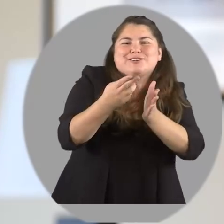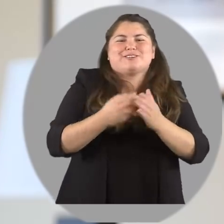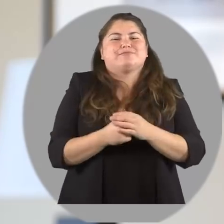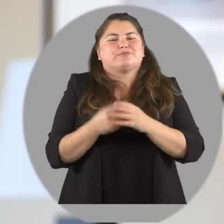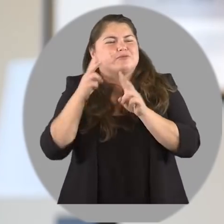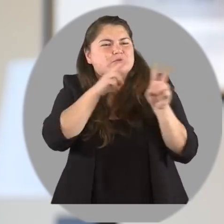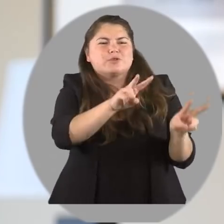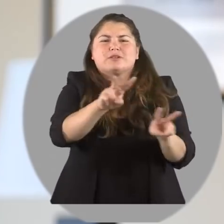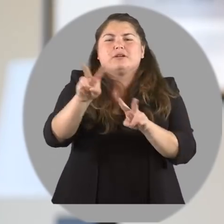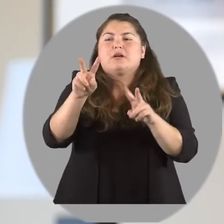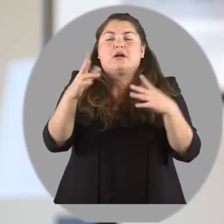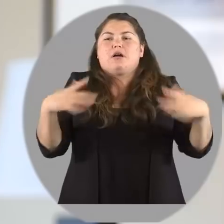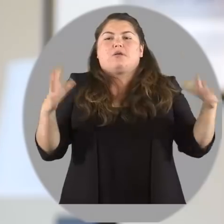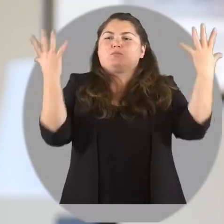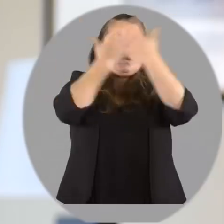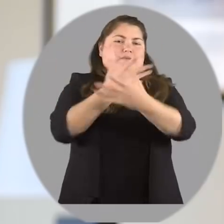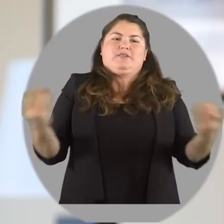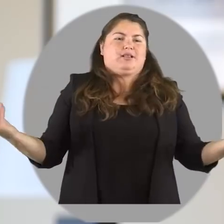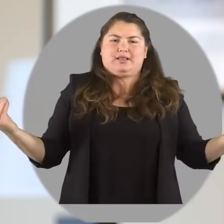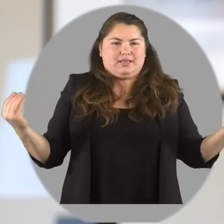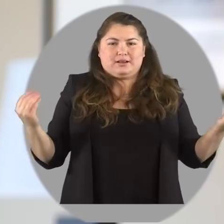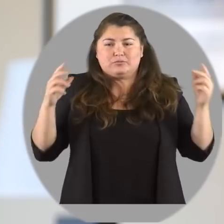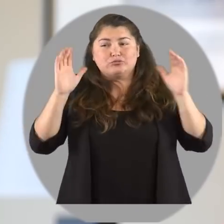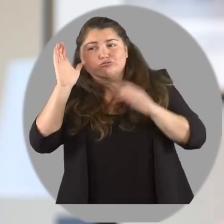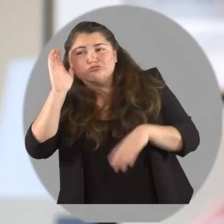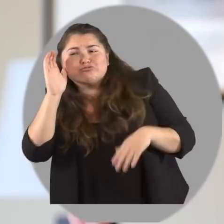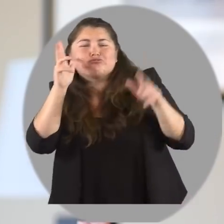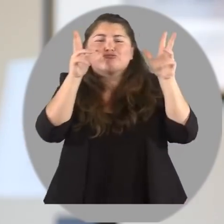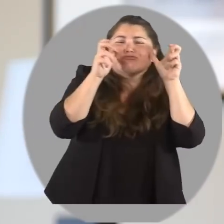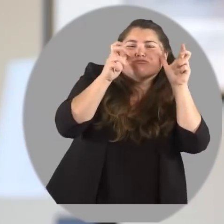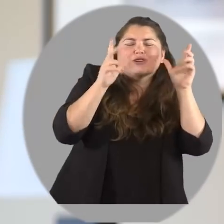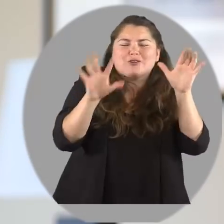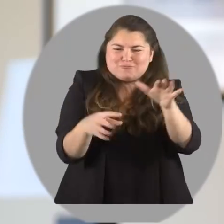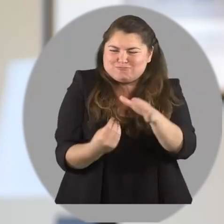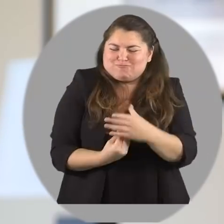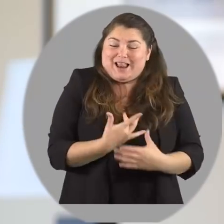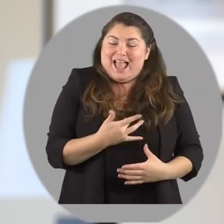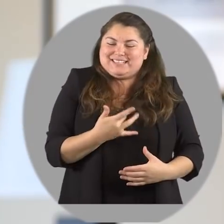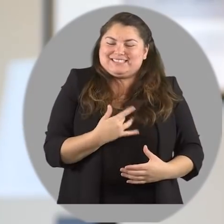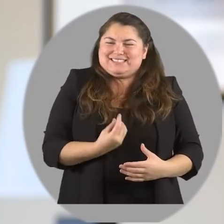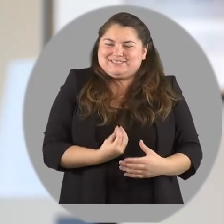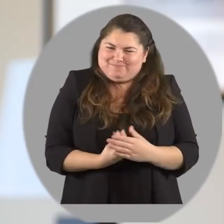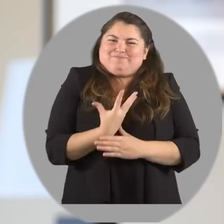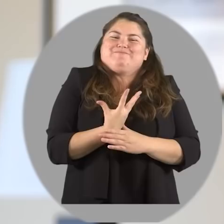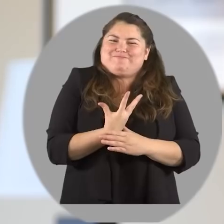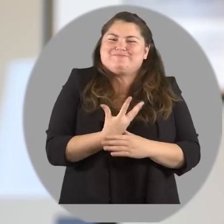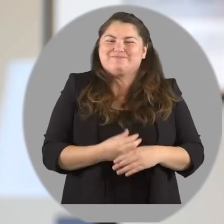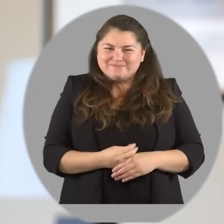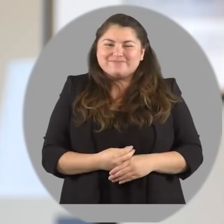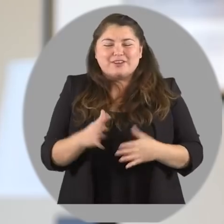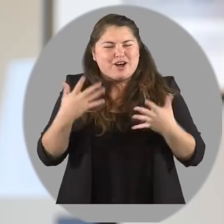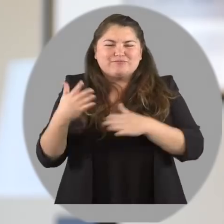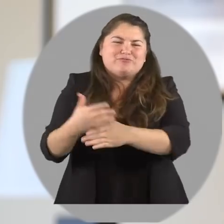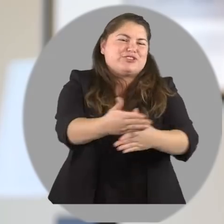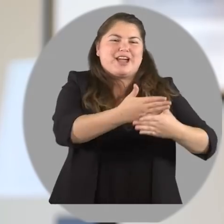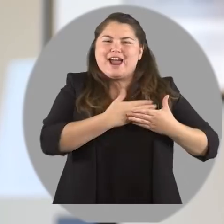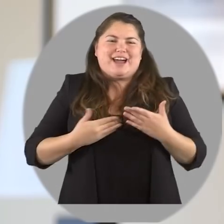truth. Help us to see beauty. Help us to hear light. And help us to